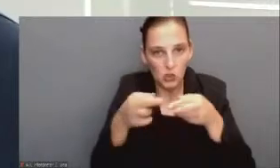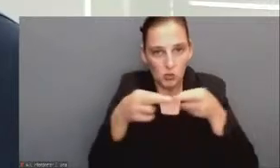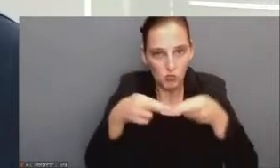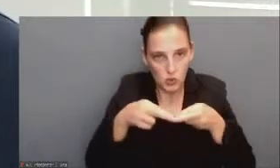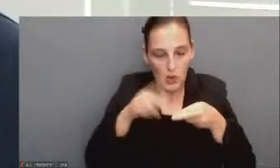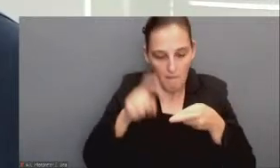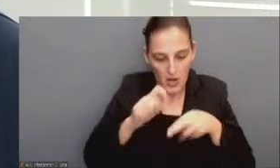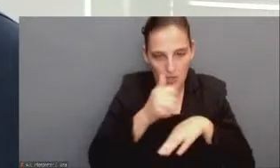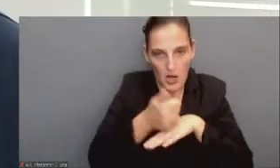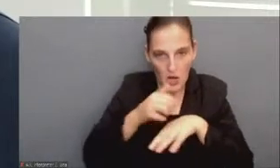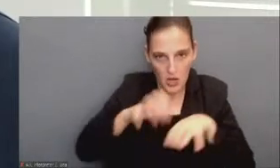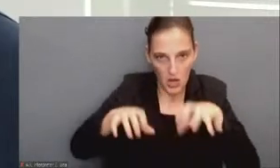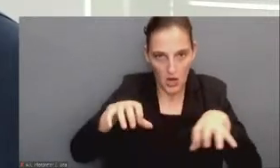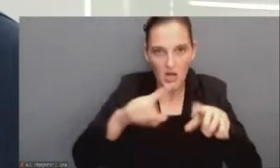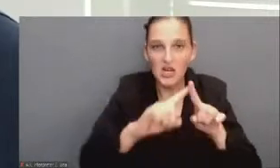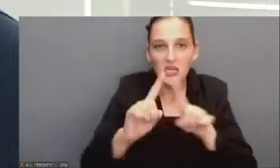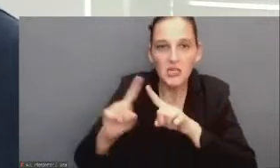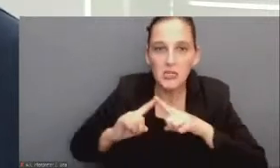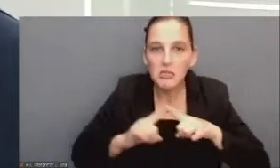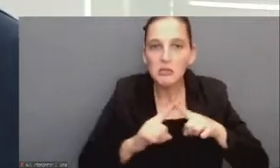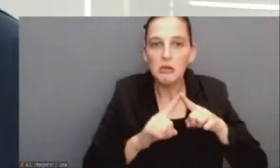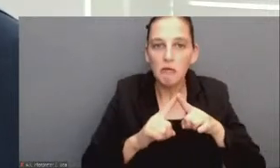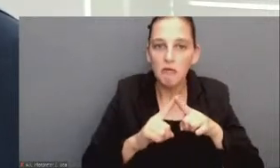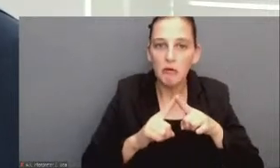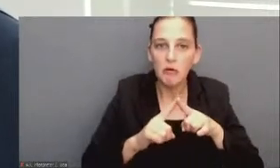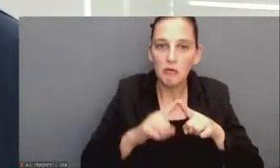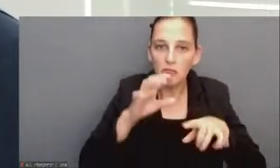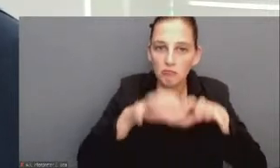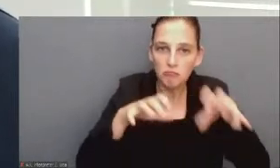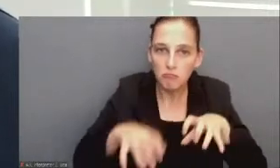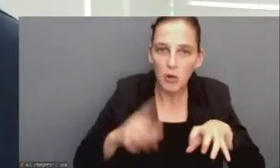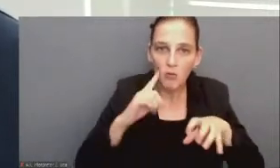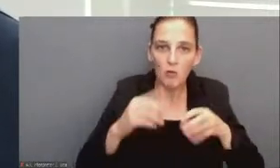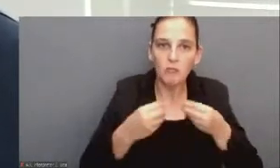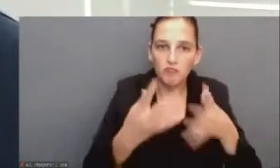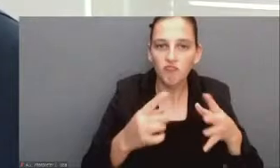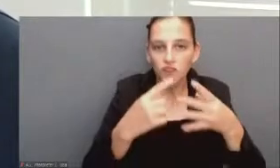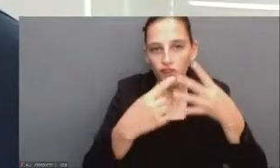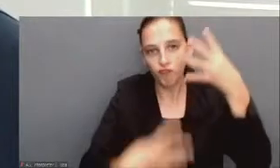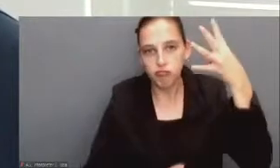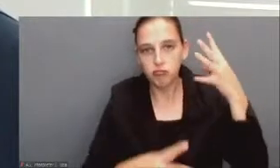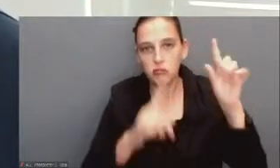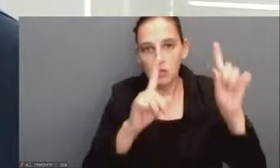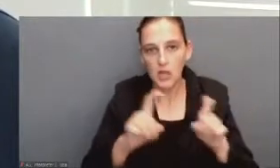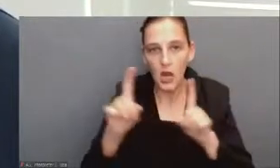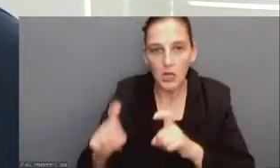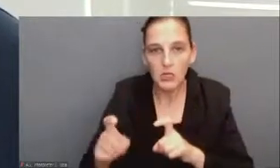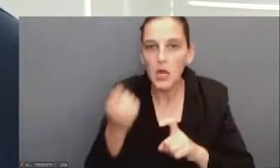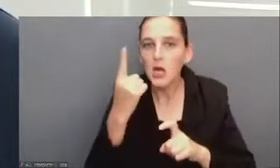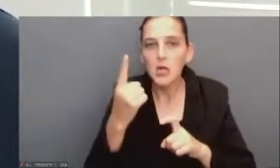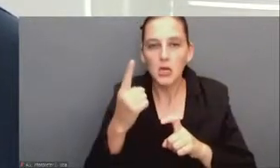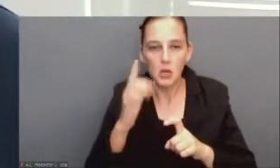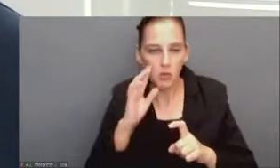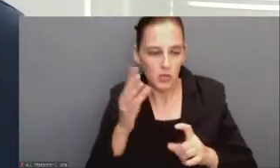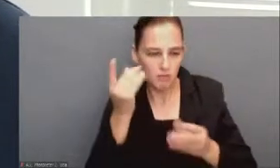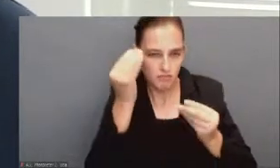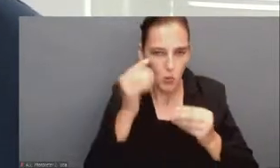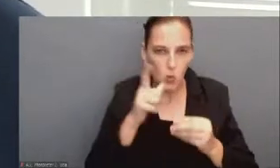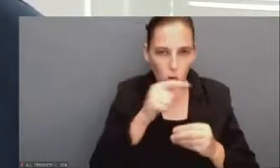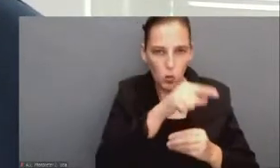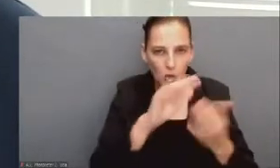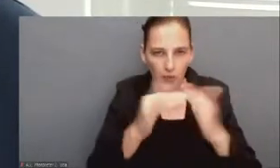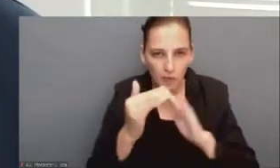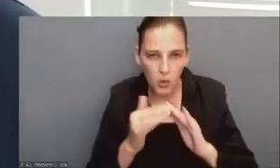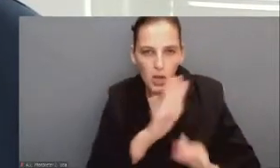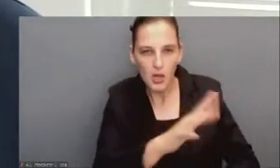designated for monoclonal antibody infusions, taking into account geographic factors, demographics, and population need.